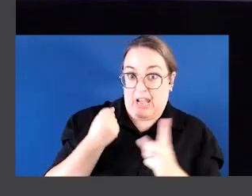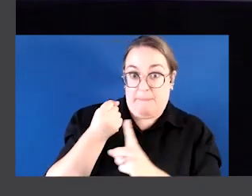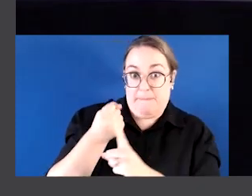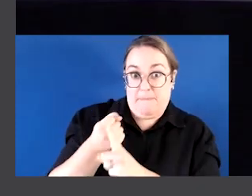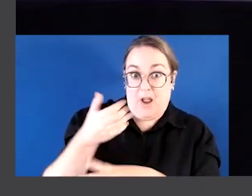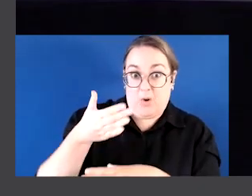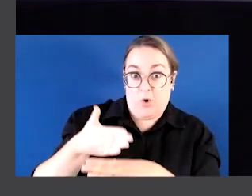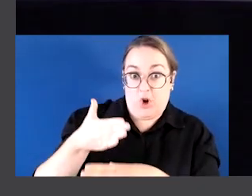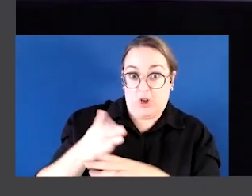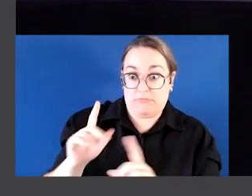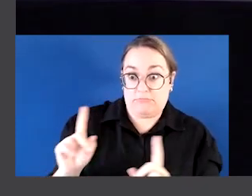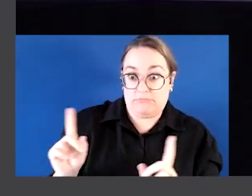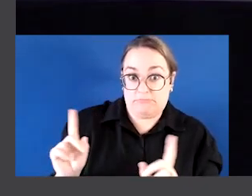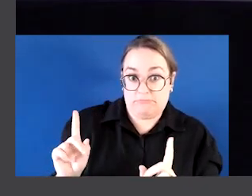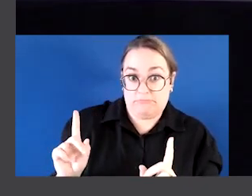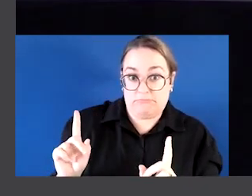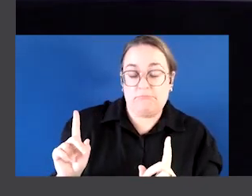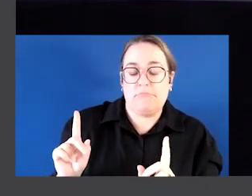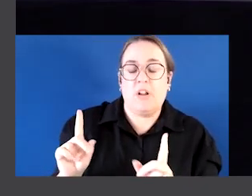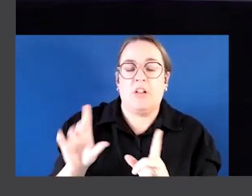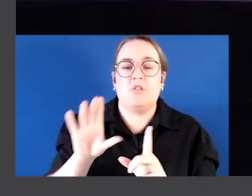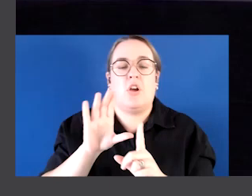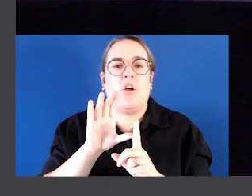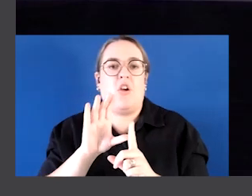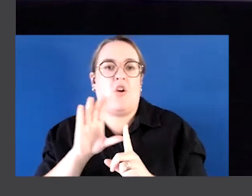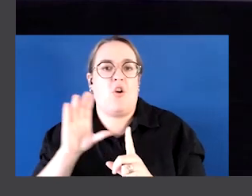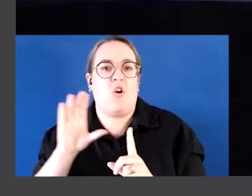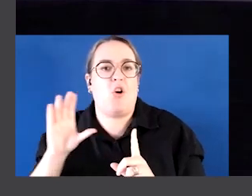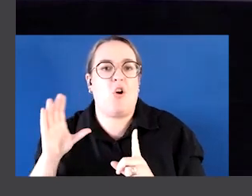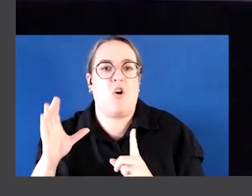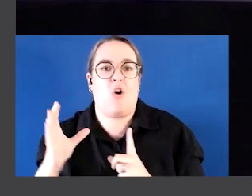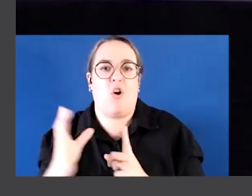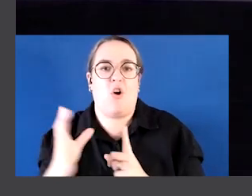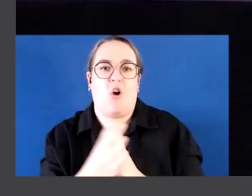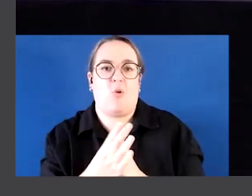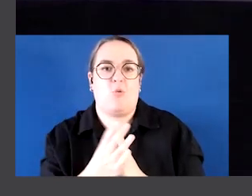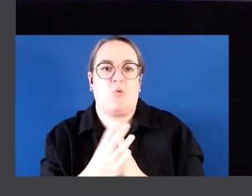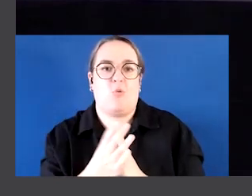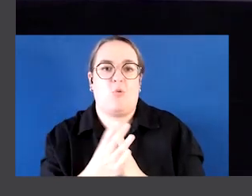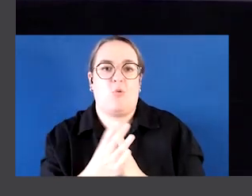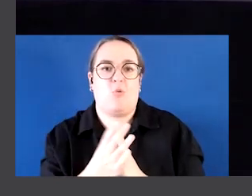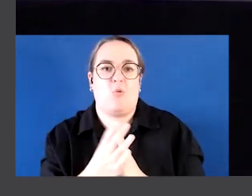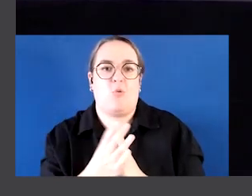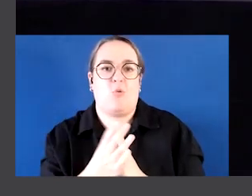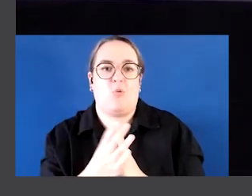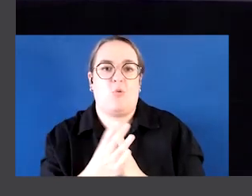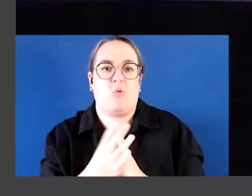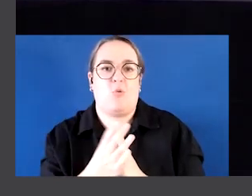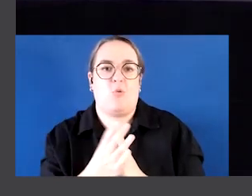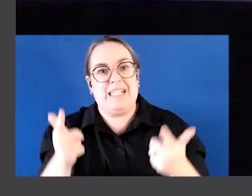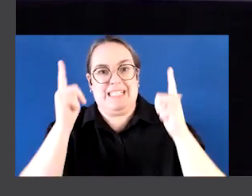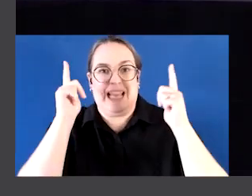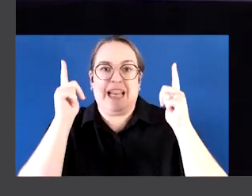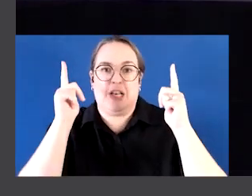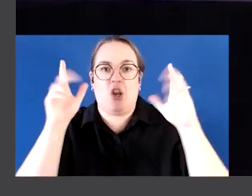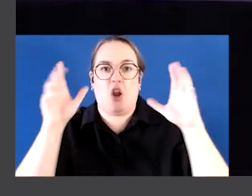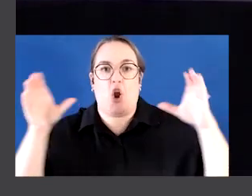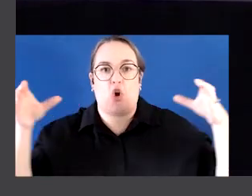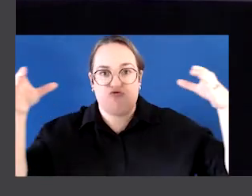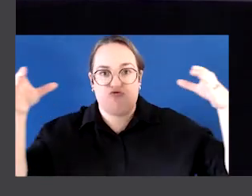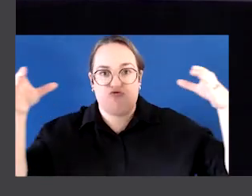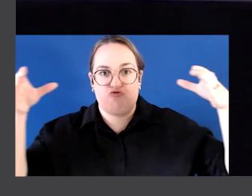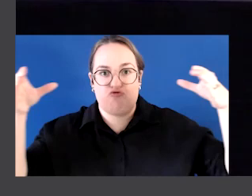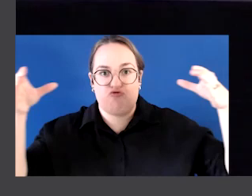impact what I'm trying to do or what I need to do? And I think, again, the culture pieces are, you know, the senior management group are very, very